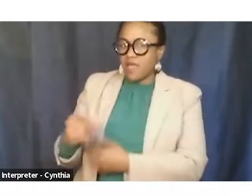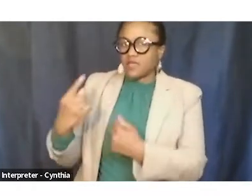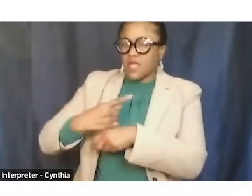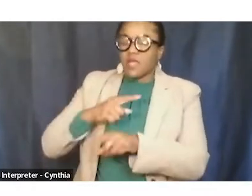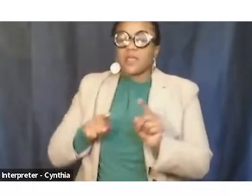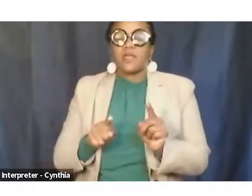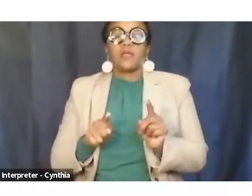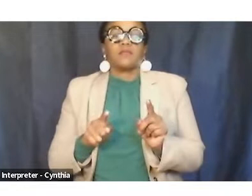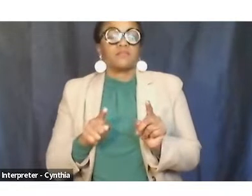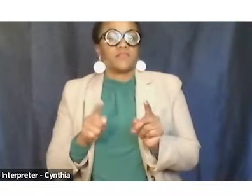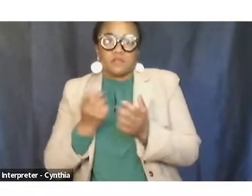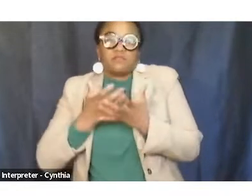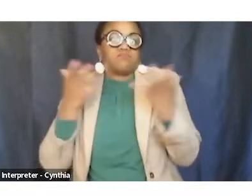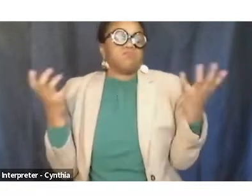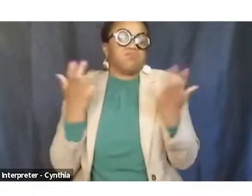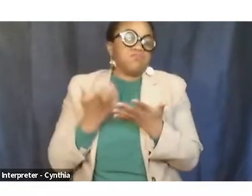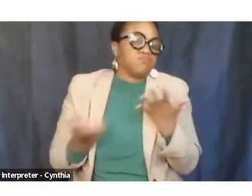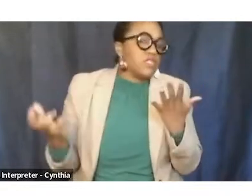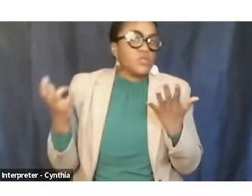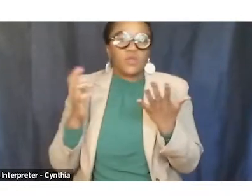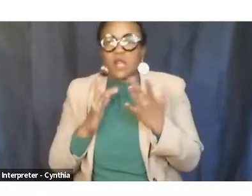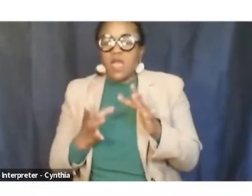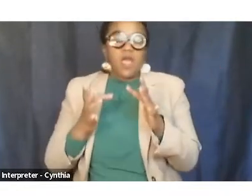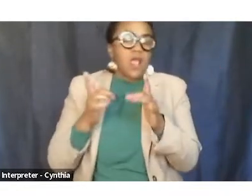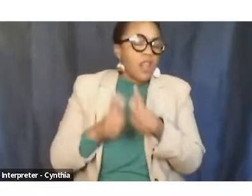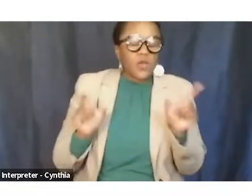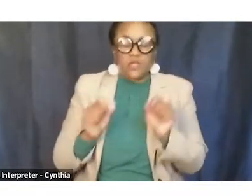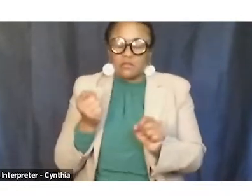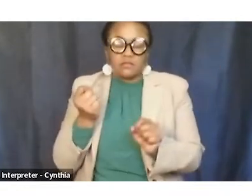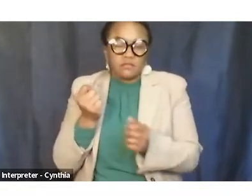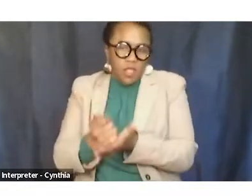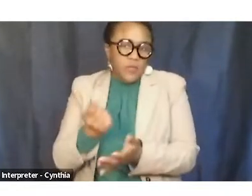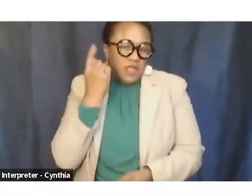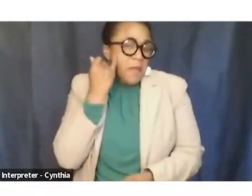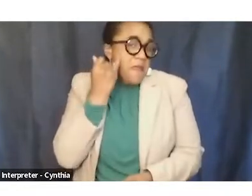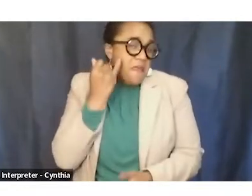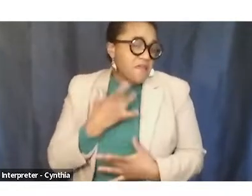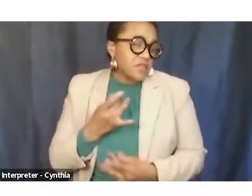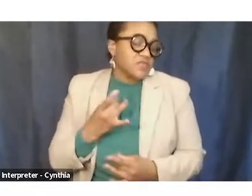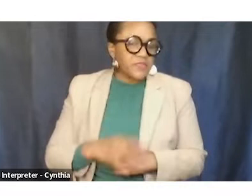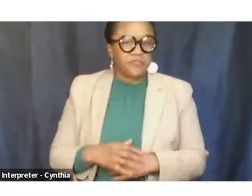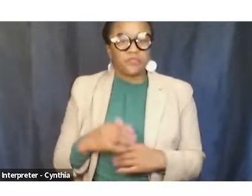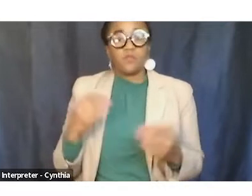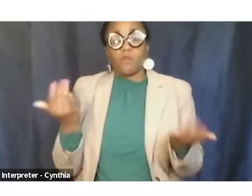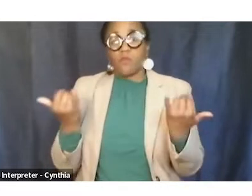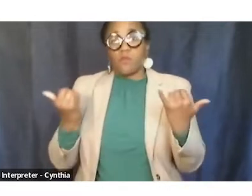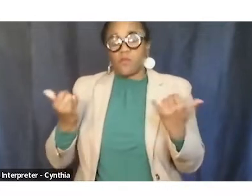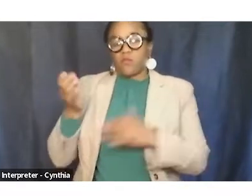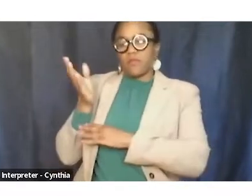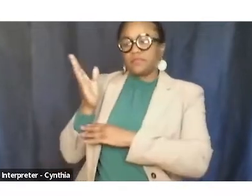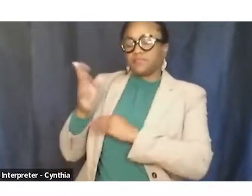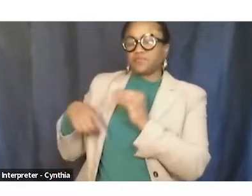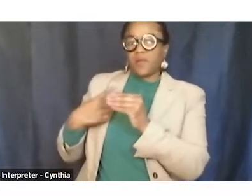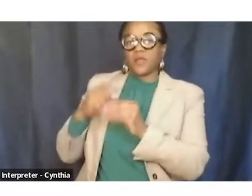but there are tons of resources online in simple language that can help you if you're interested. Now, the next part of the talk is going to be around